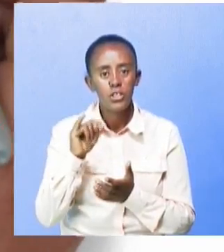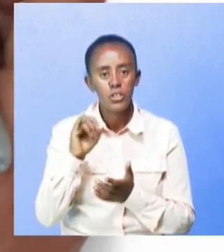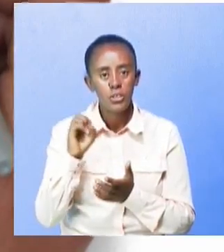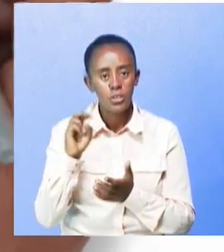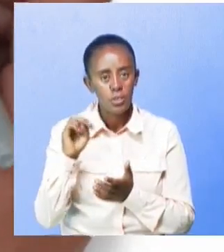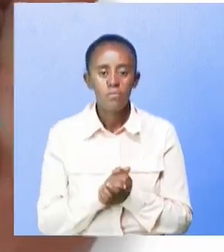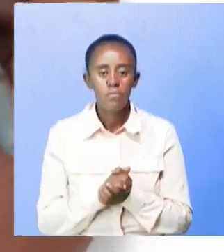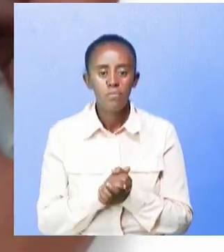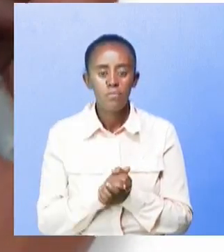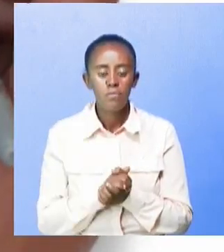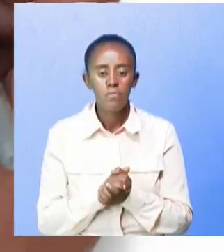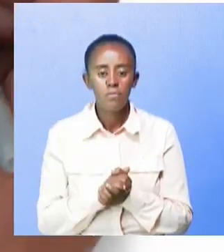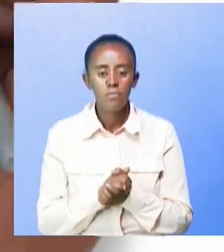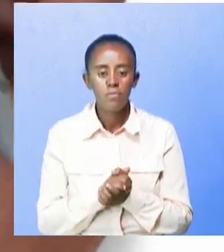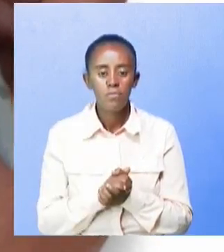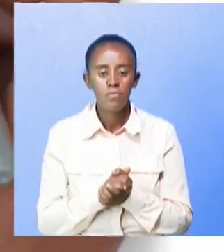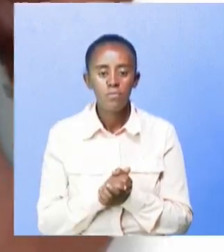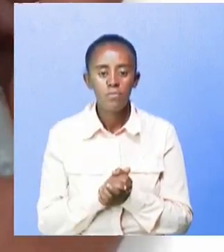below.